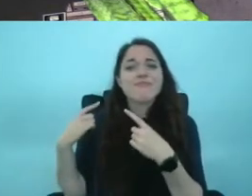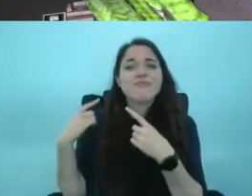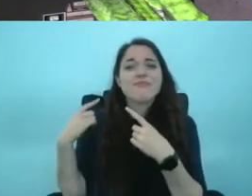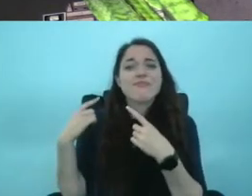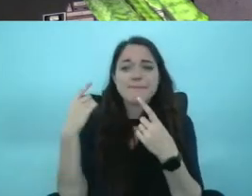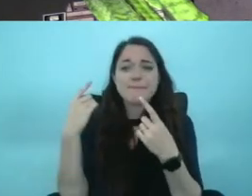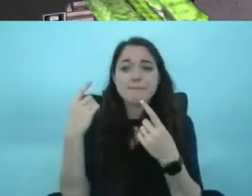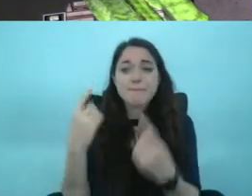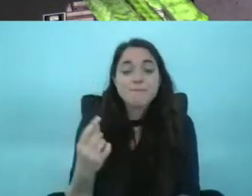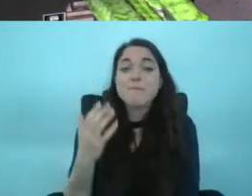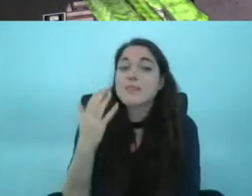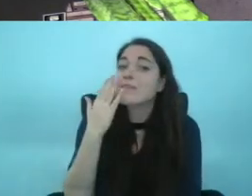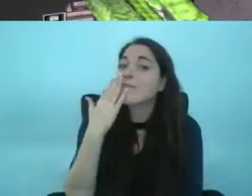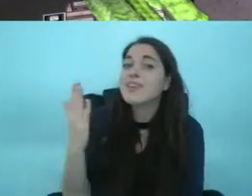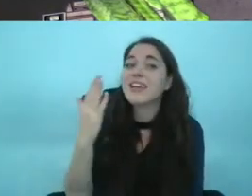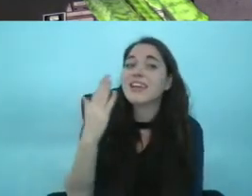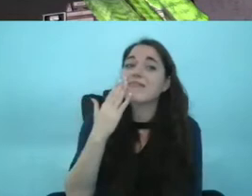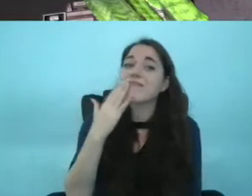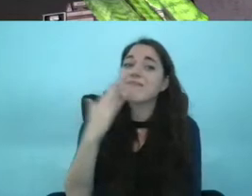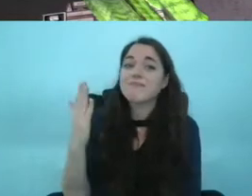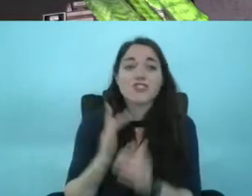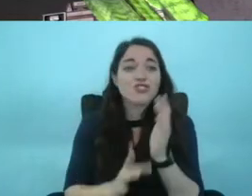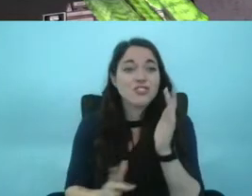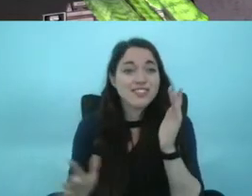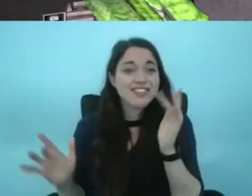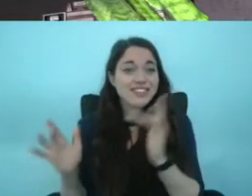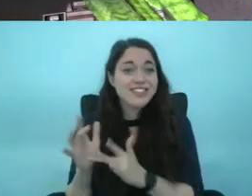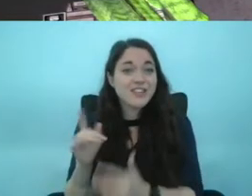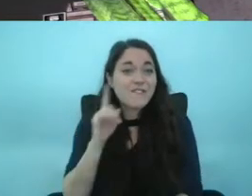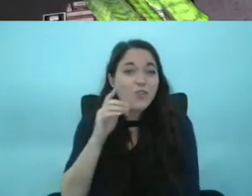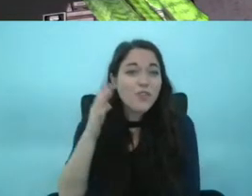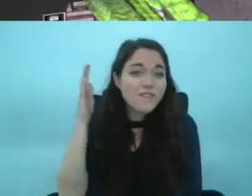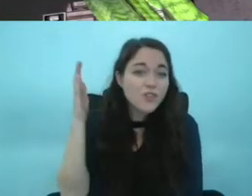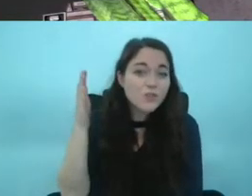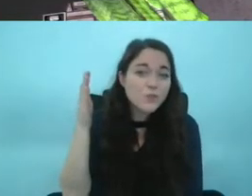and thank Him for the things He's yet to do.